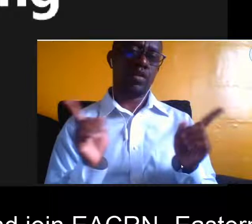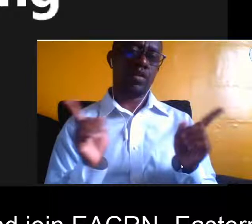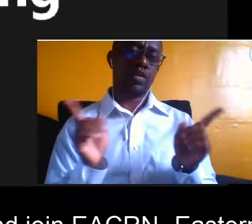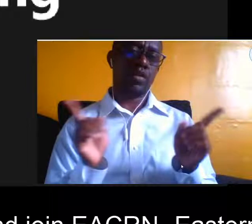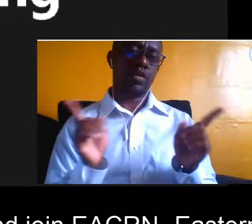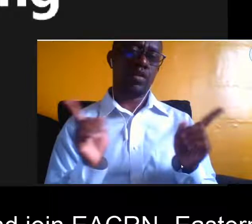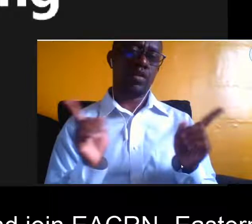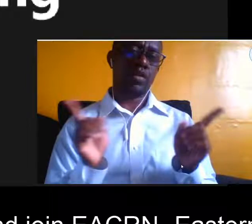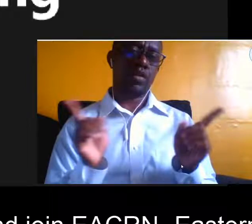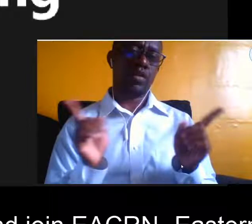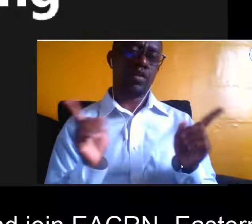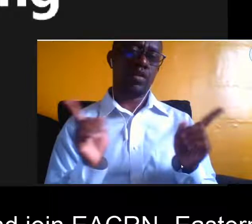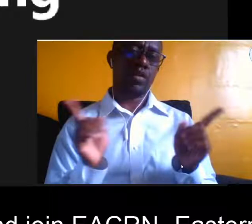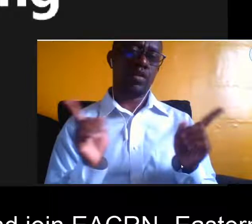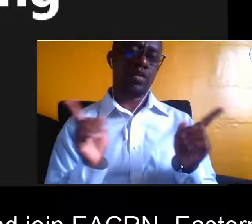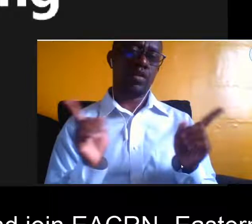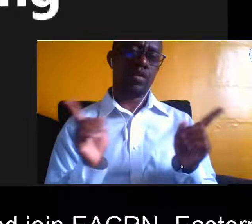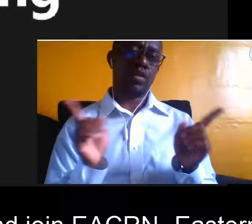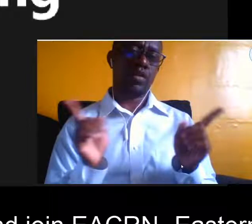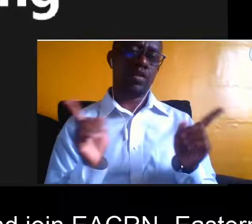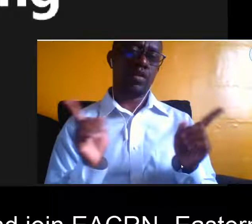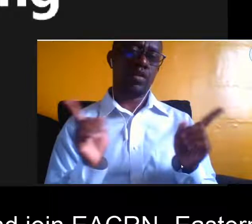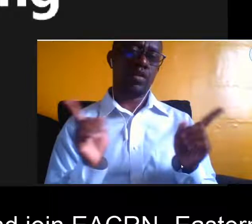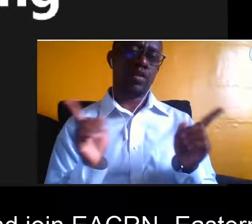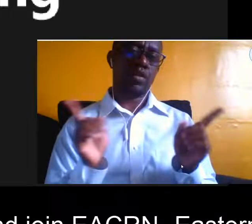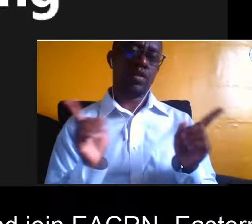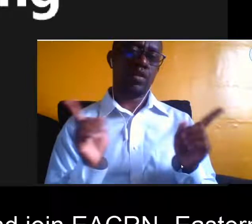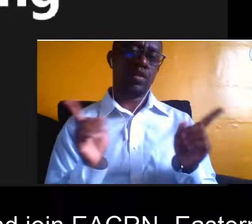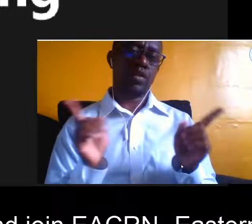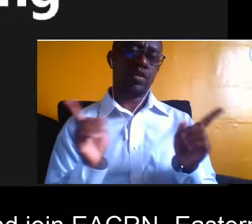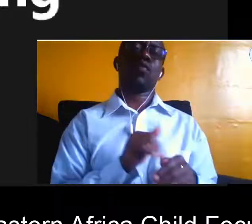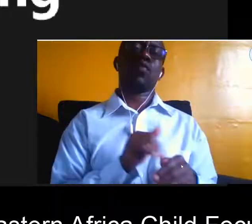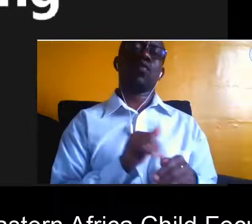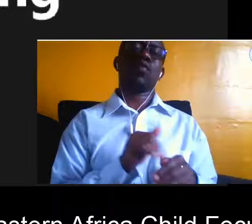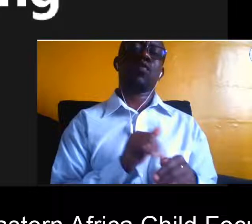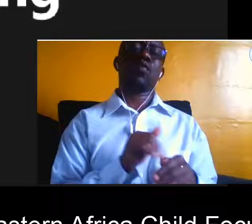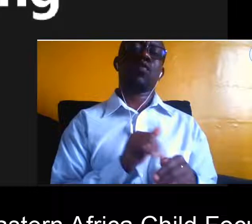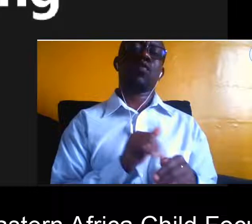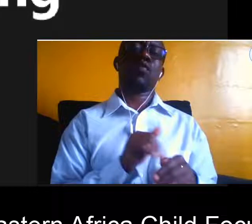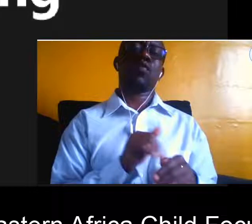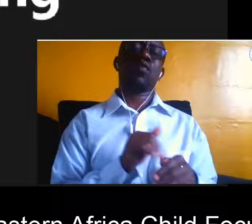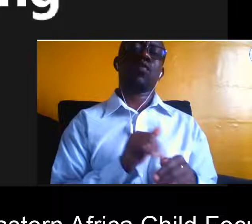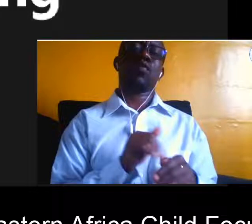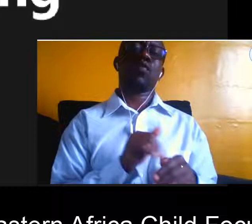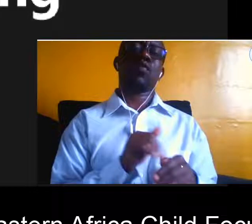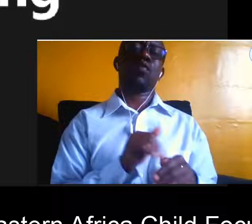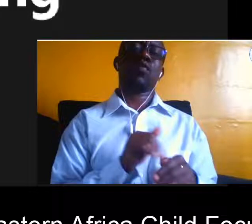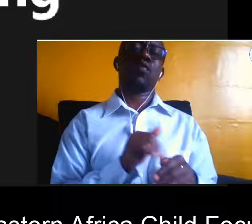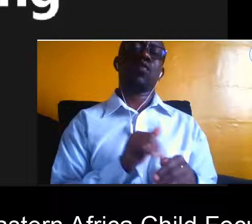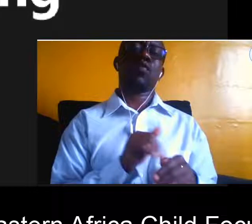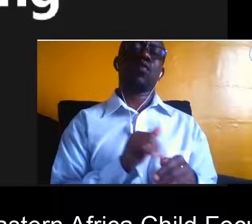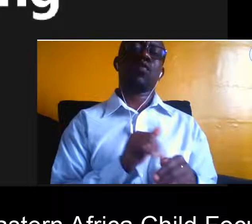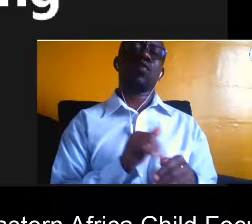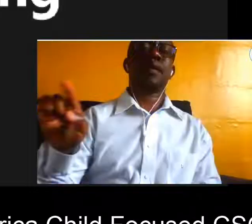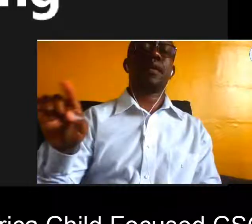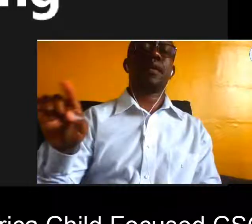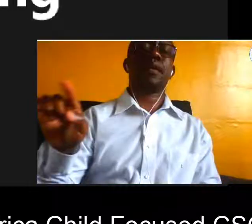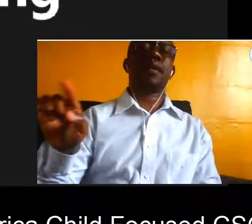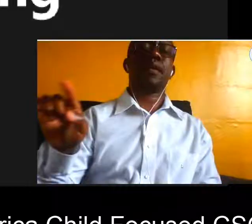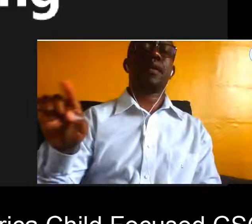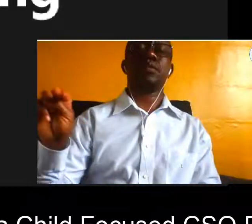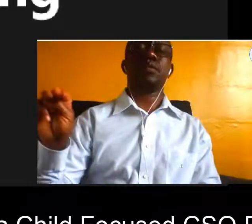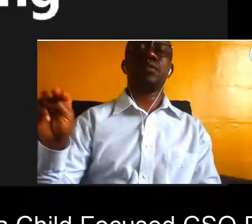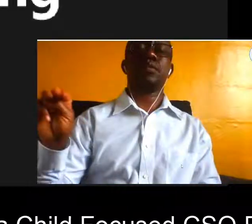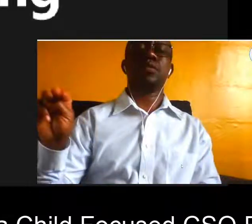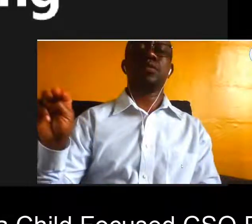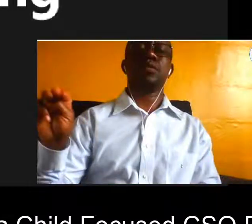So those are remarks from TEDESOM, and we appreciate TEDESOM for your support and